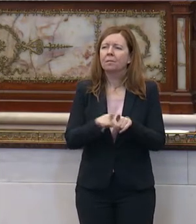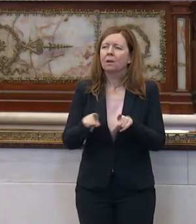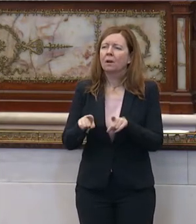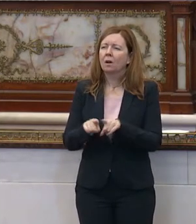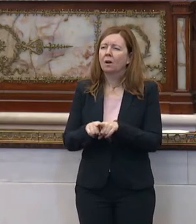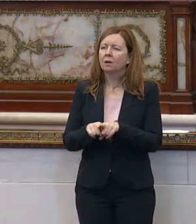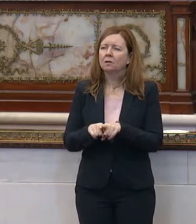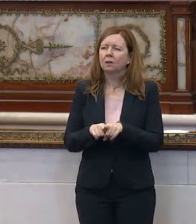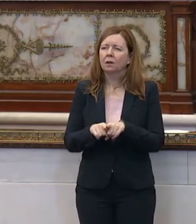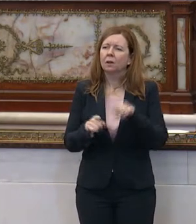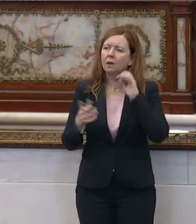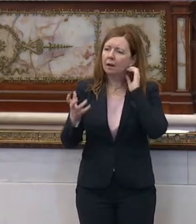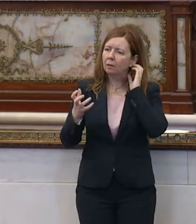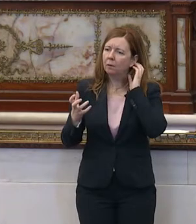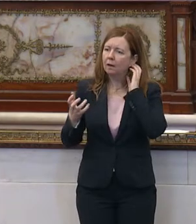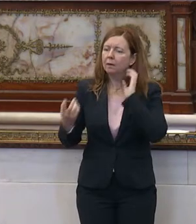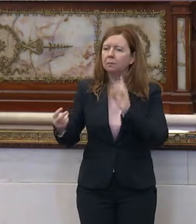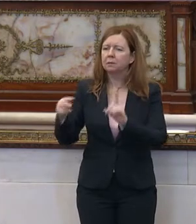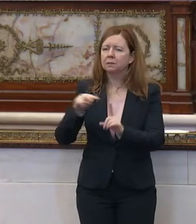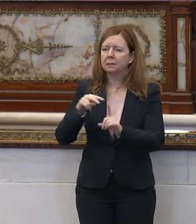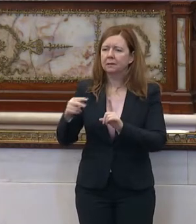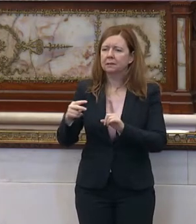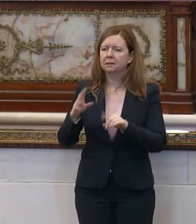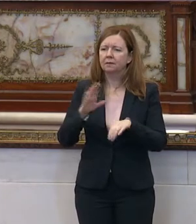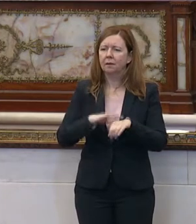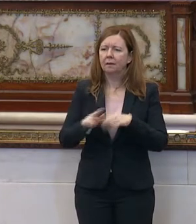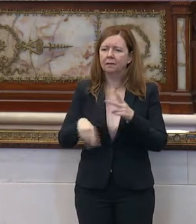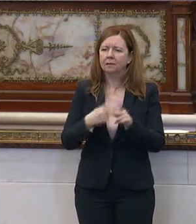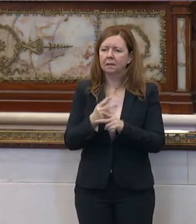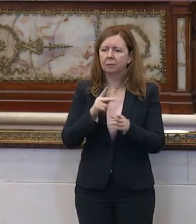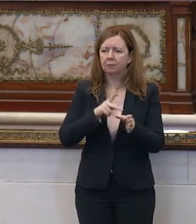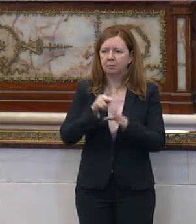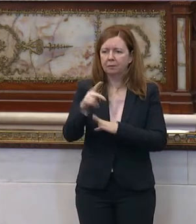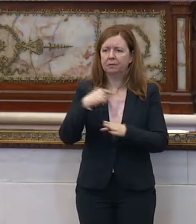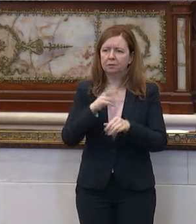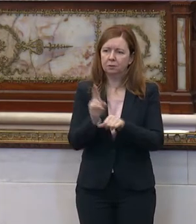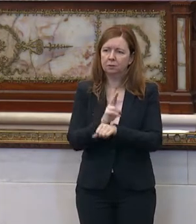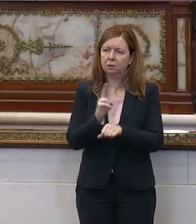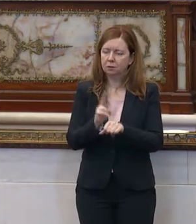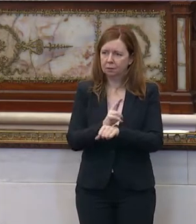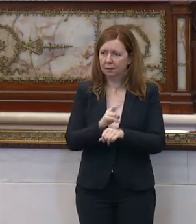Also, Ms. Dunn, I wanted to get a perspective on the type of professionals that we'll be using